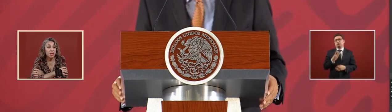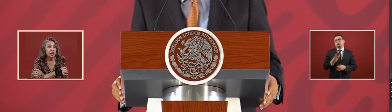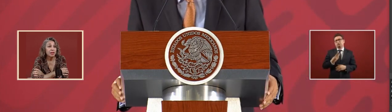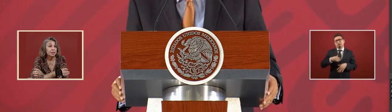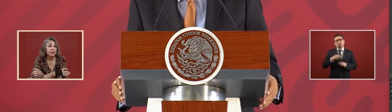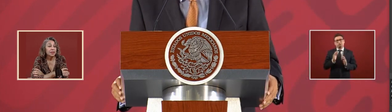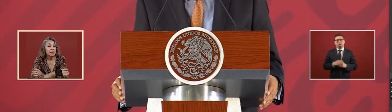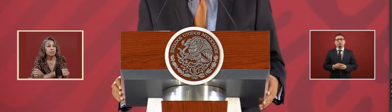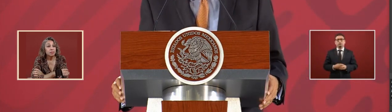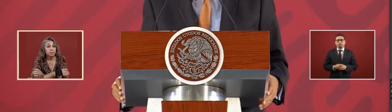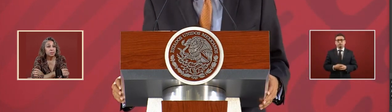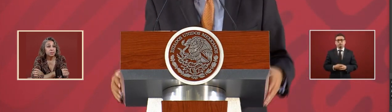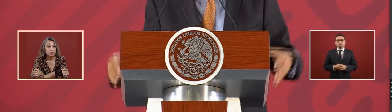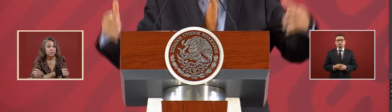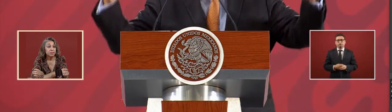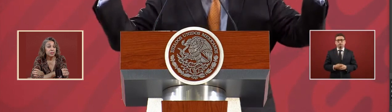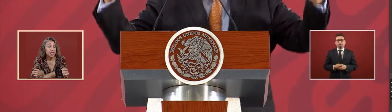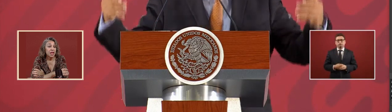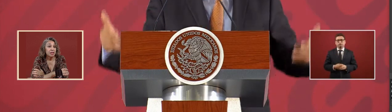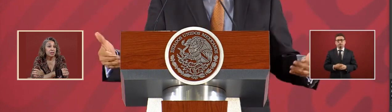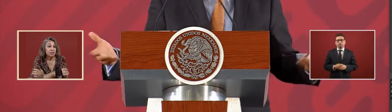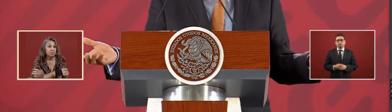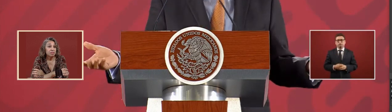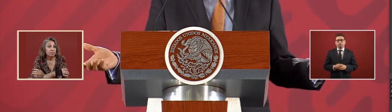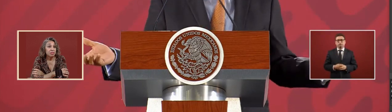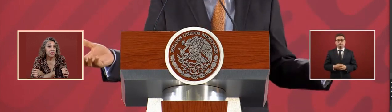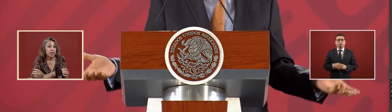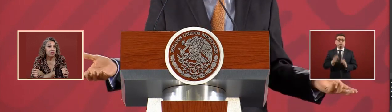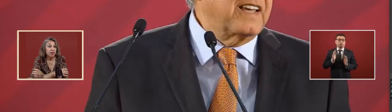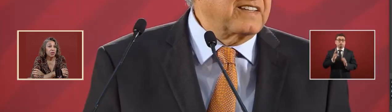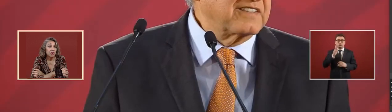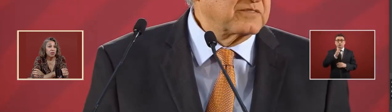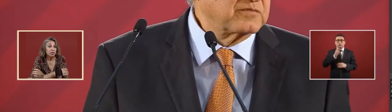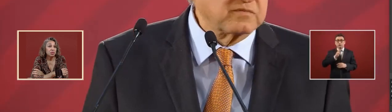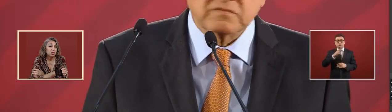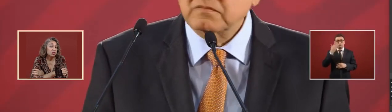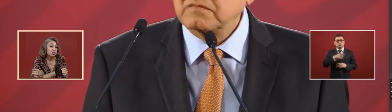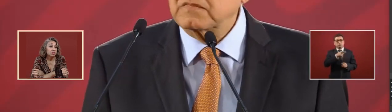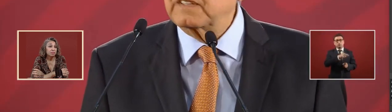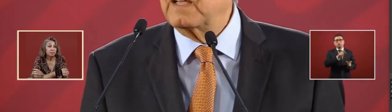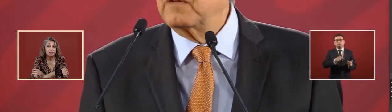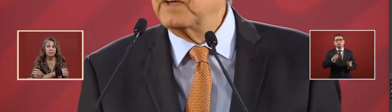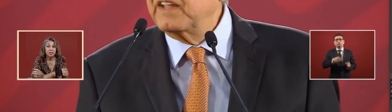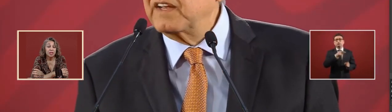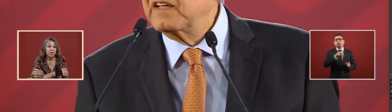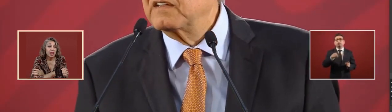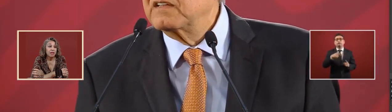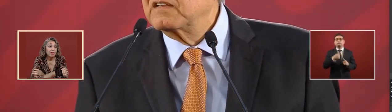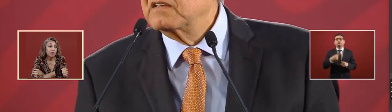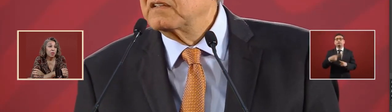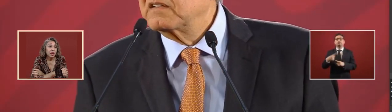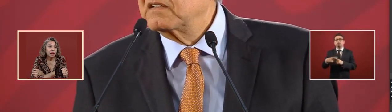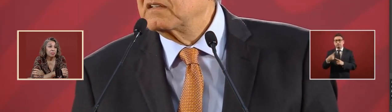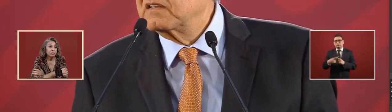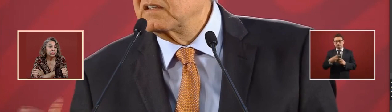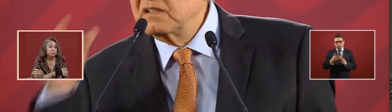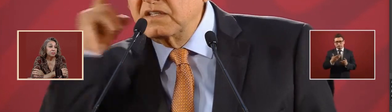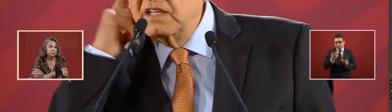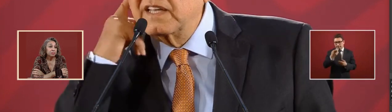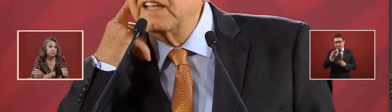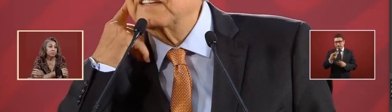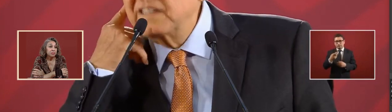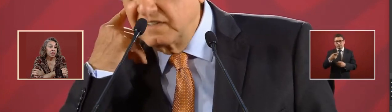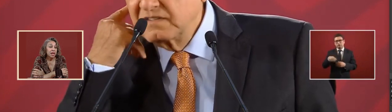or three y and, saber quién and figure quién out who's who de esa manera, in that way